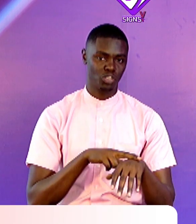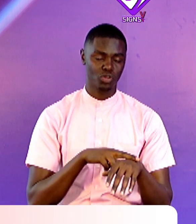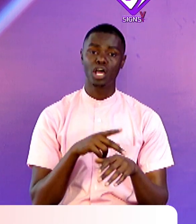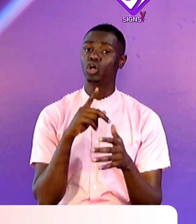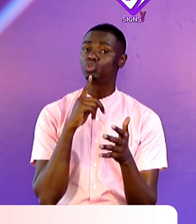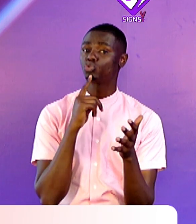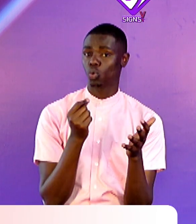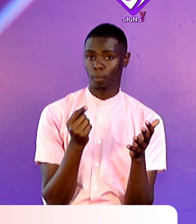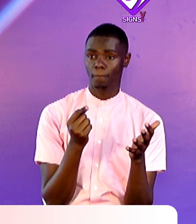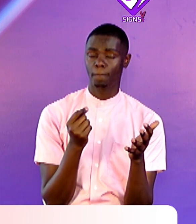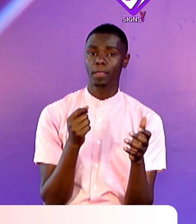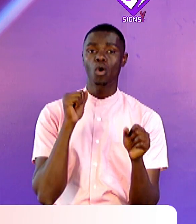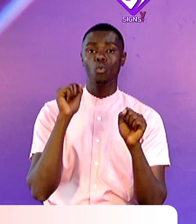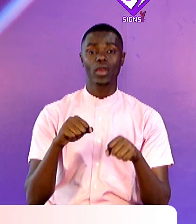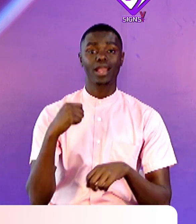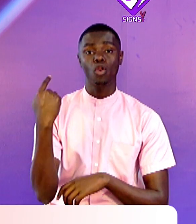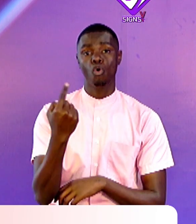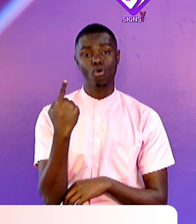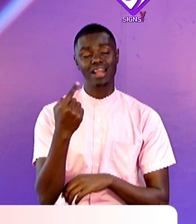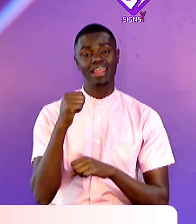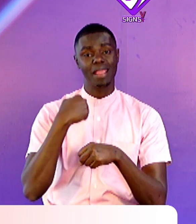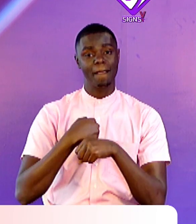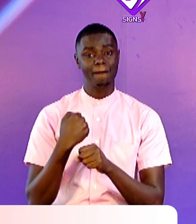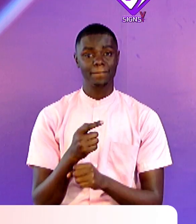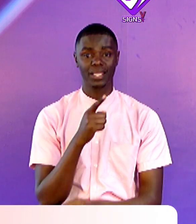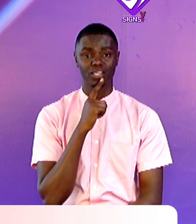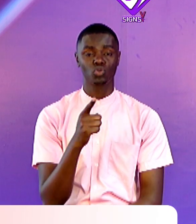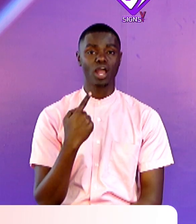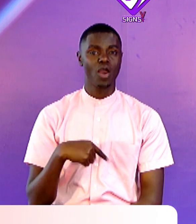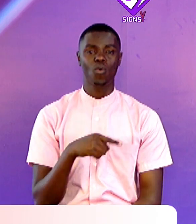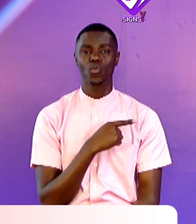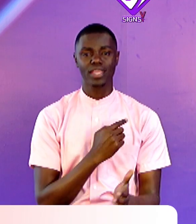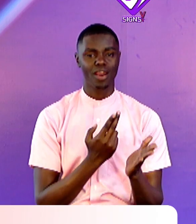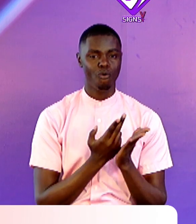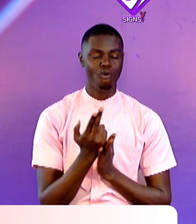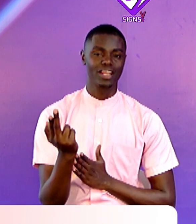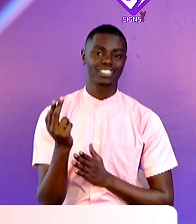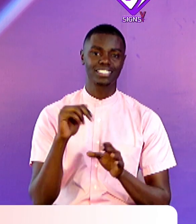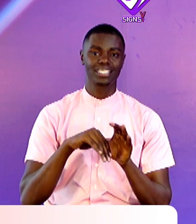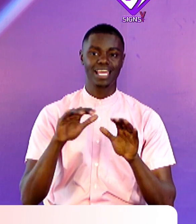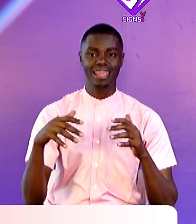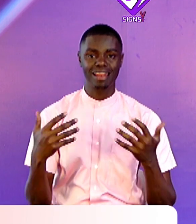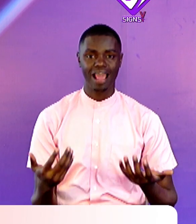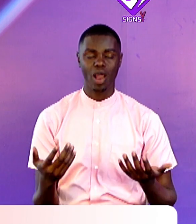Therefore, we can only make sure that we are genuine in how we